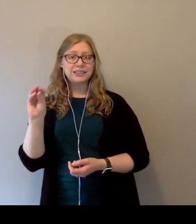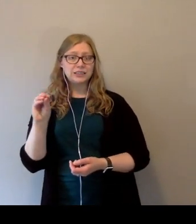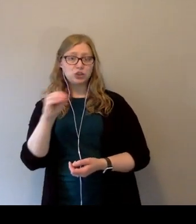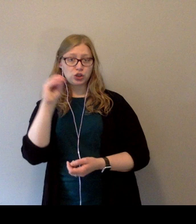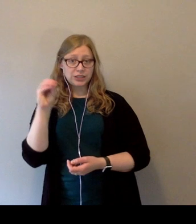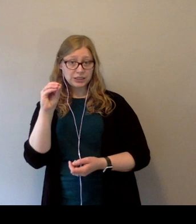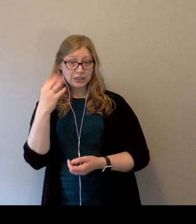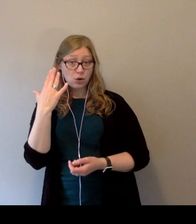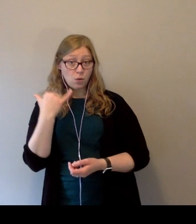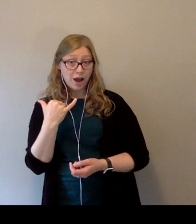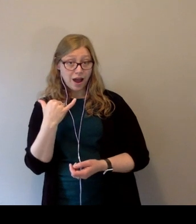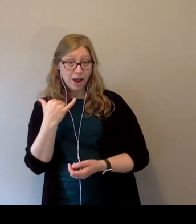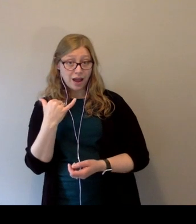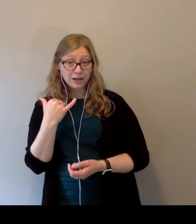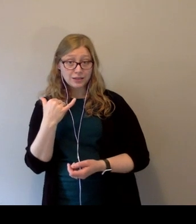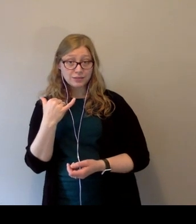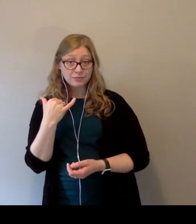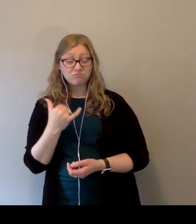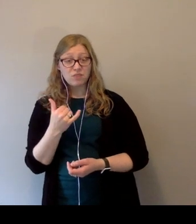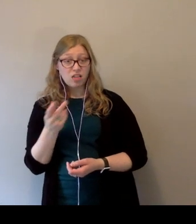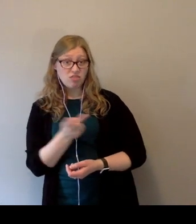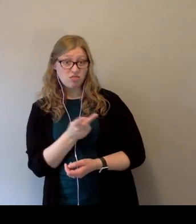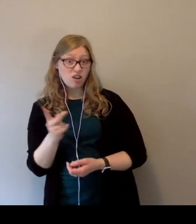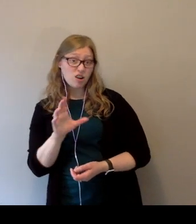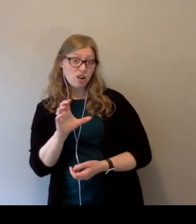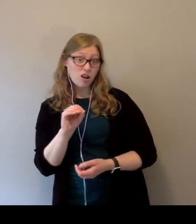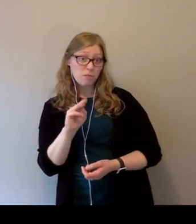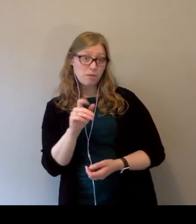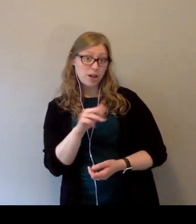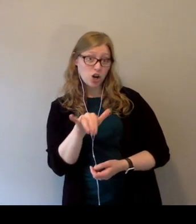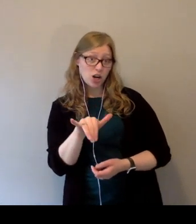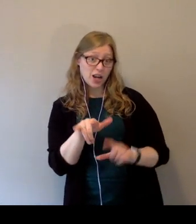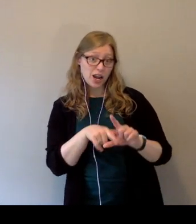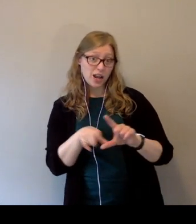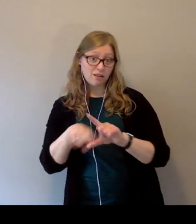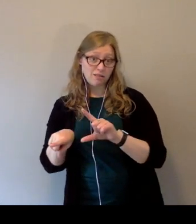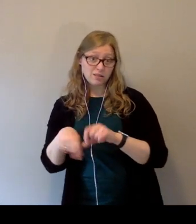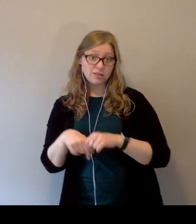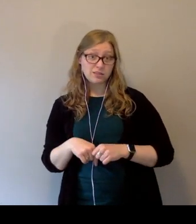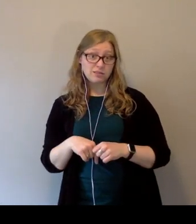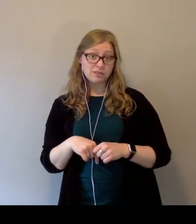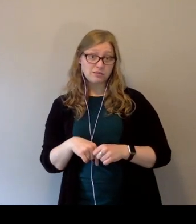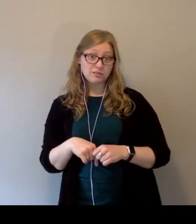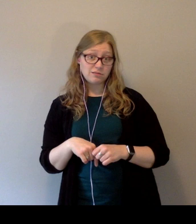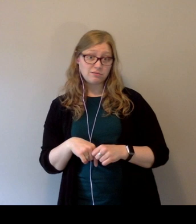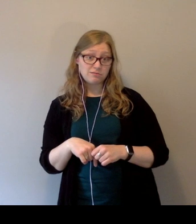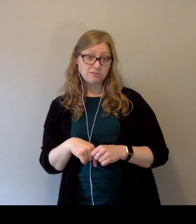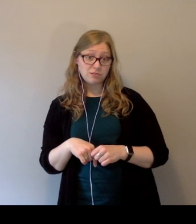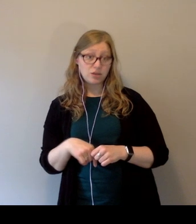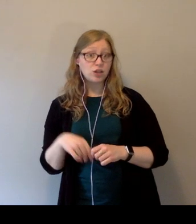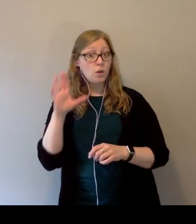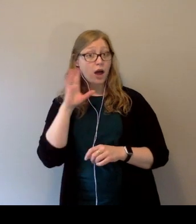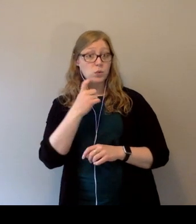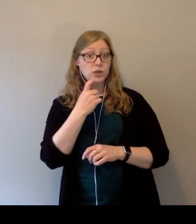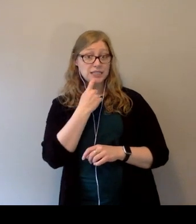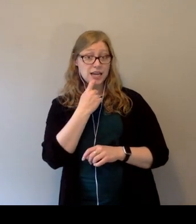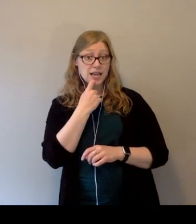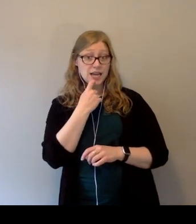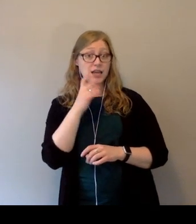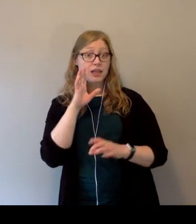angles. Similarly, the sine of 60 is the same as the cosine of 30. So what I would say is that they're going to be